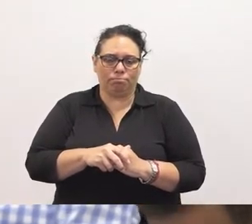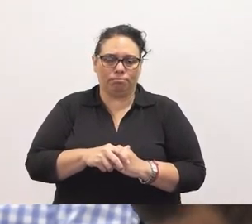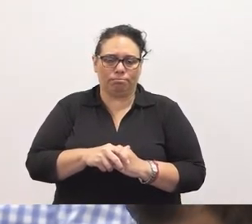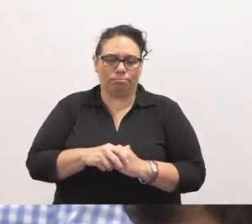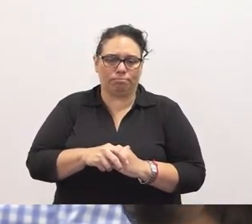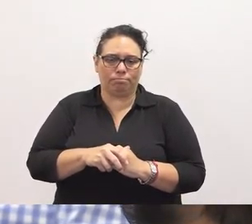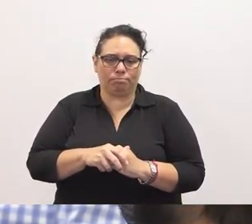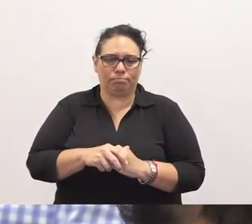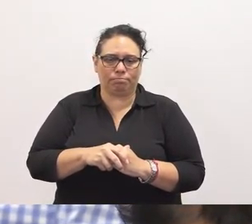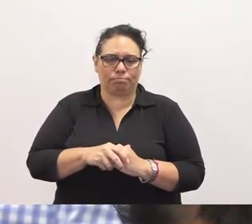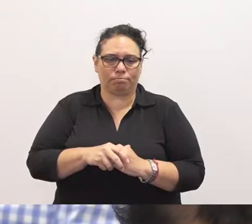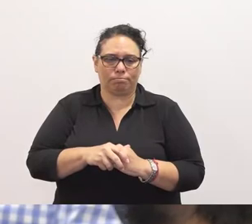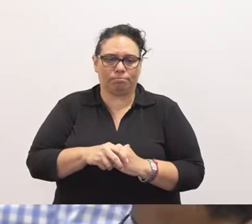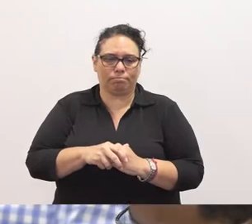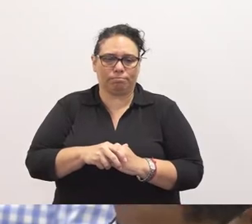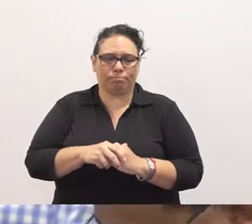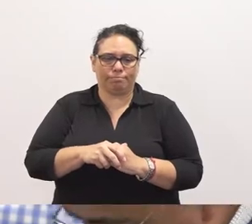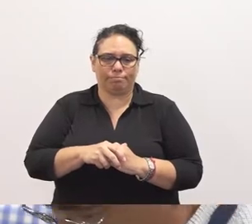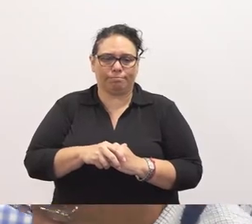neu Long Beach neu sala Barton.